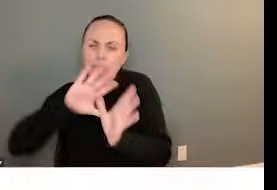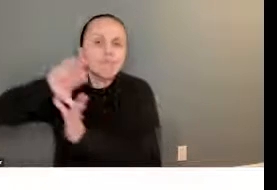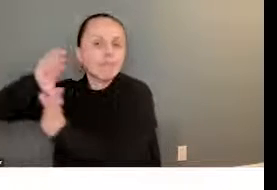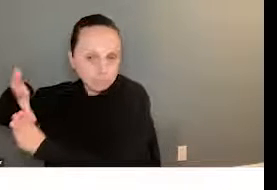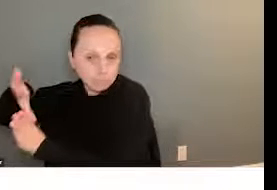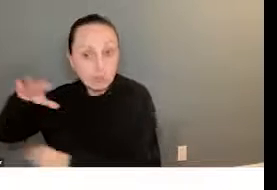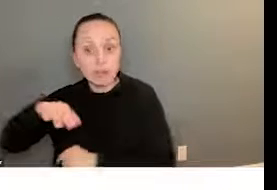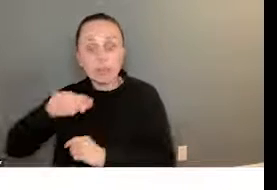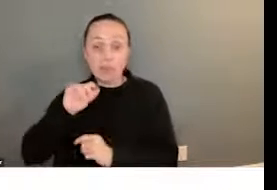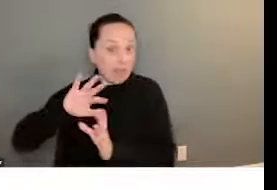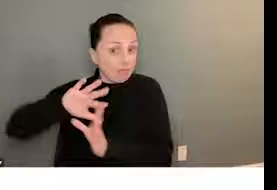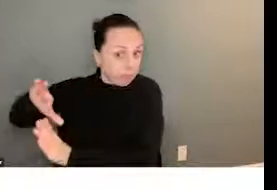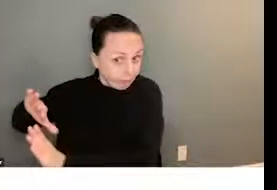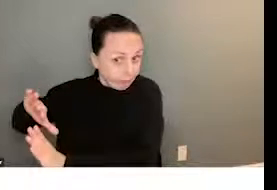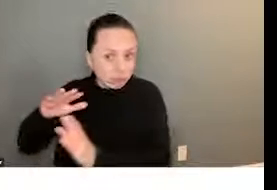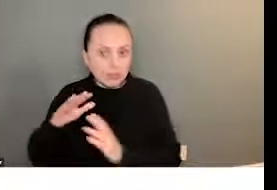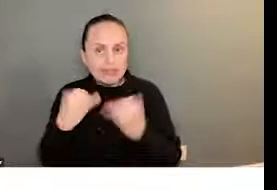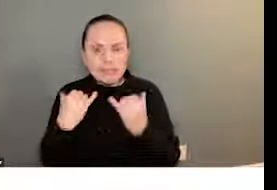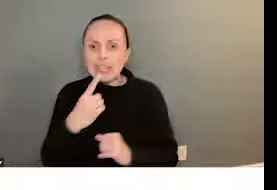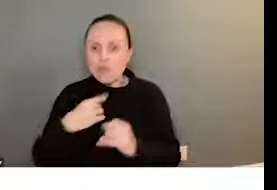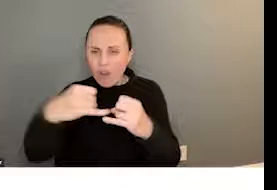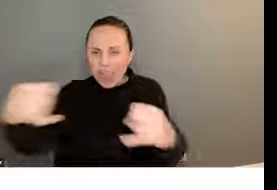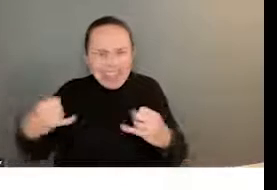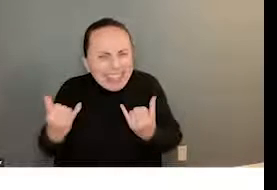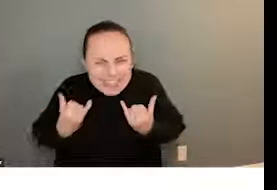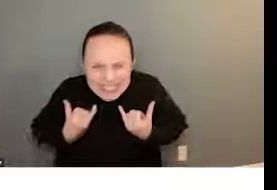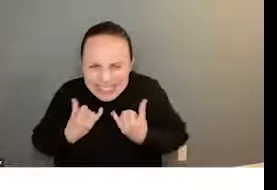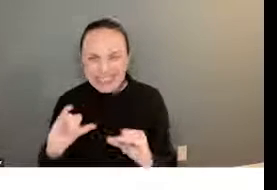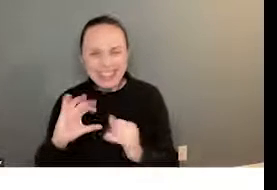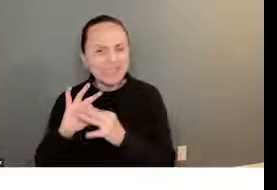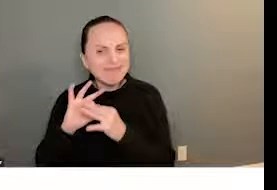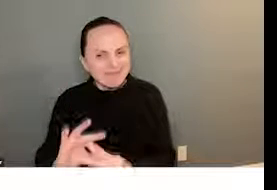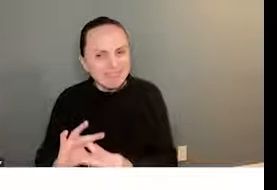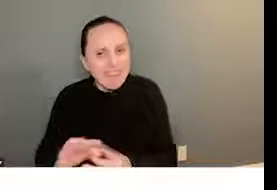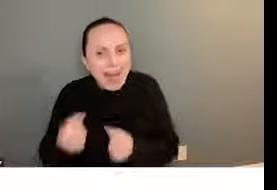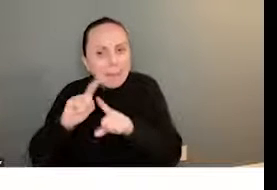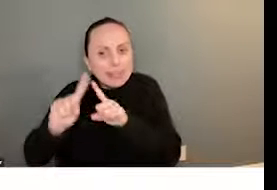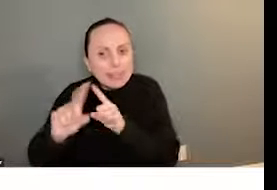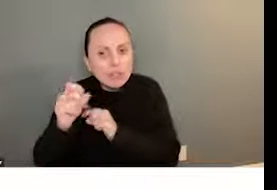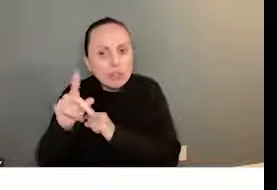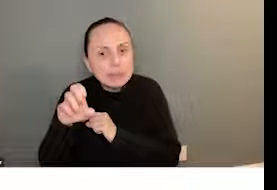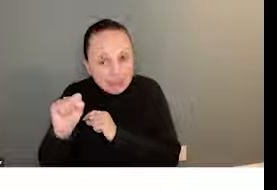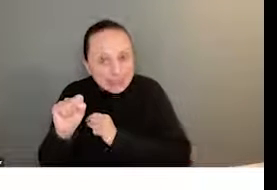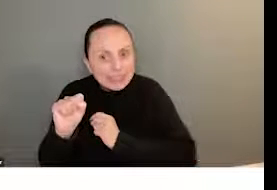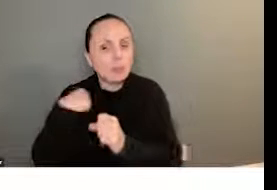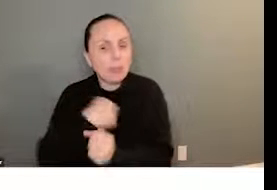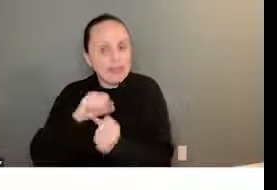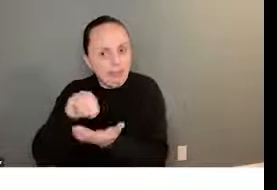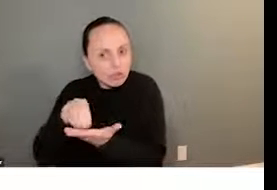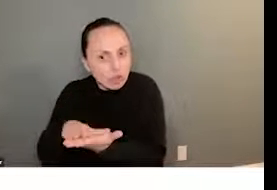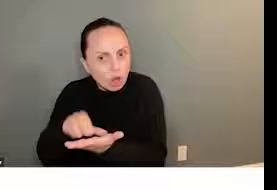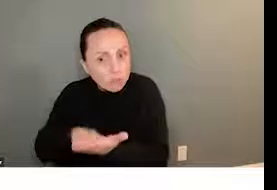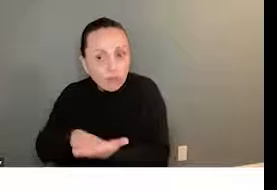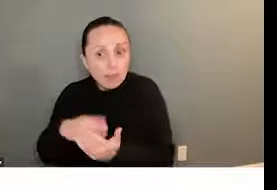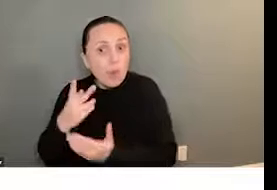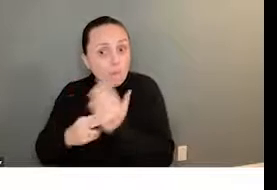Even when we do all of that, redlining is still associated with a number of species that we're able to document, both alpha